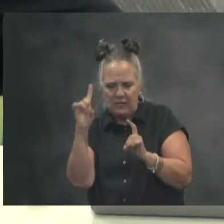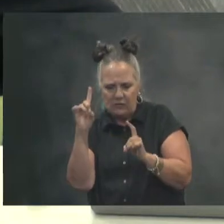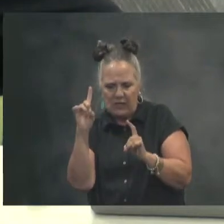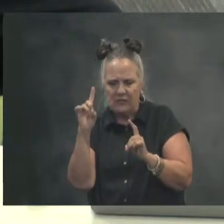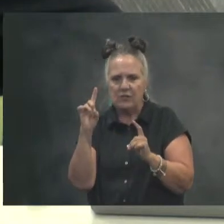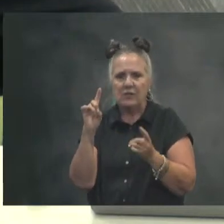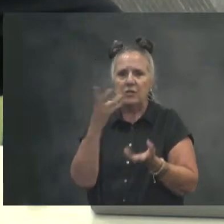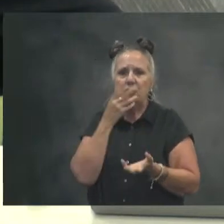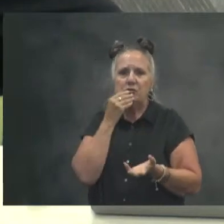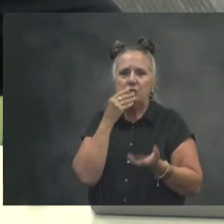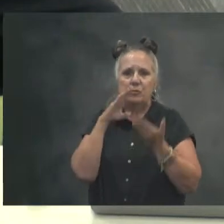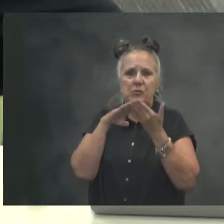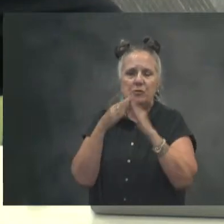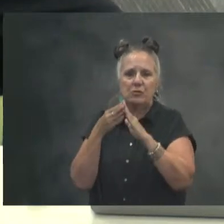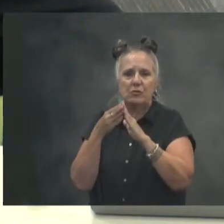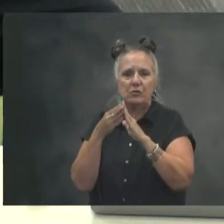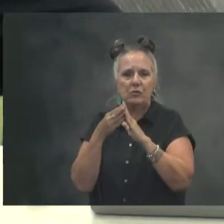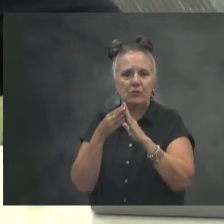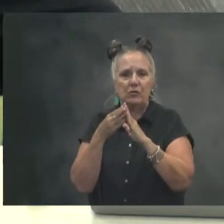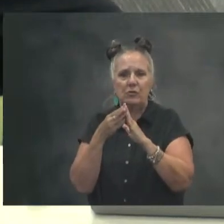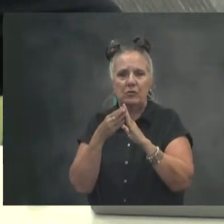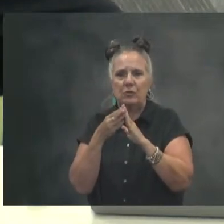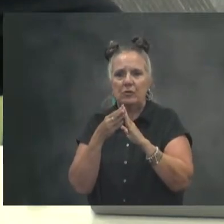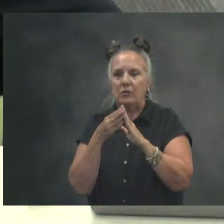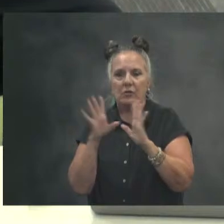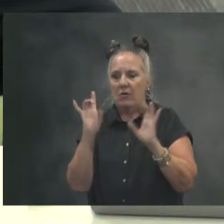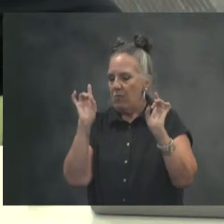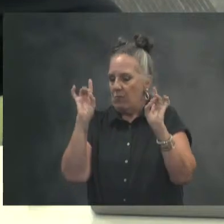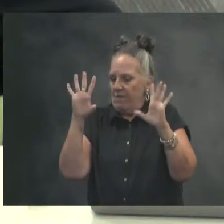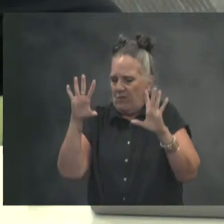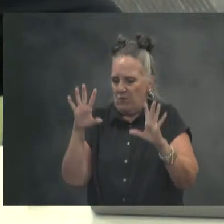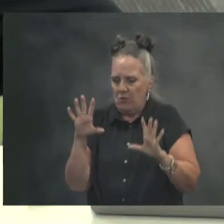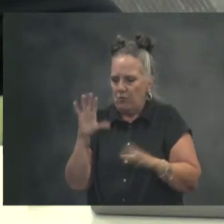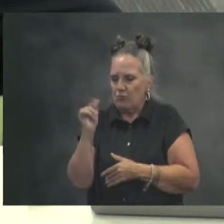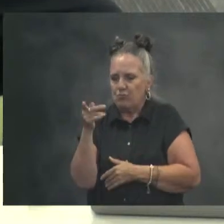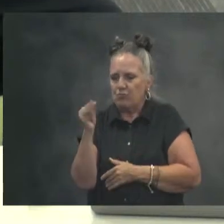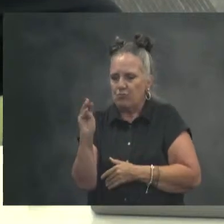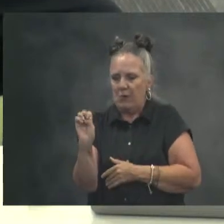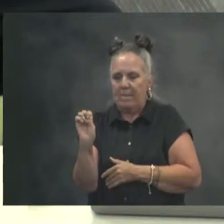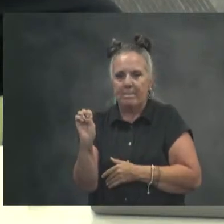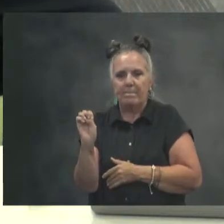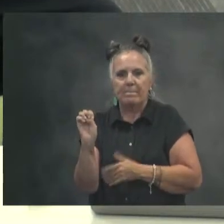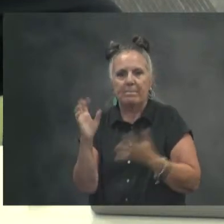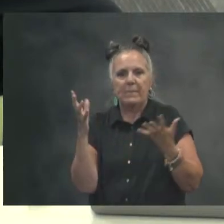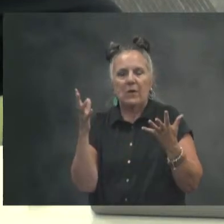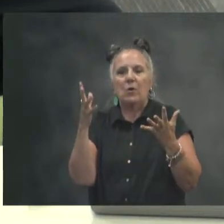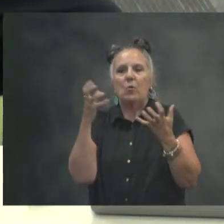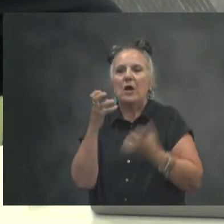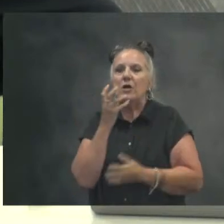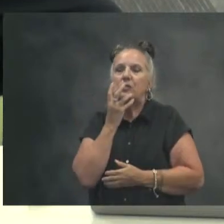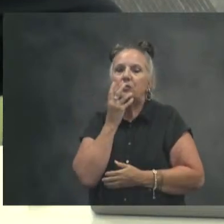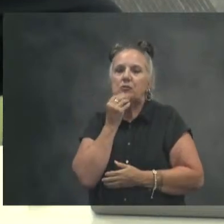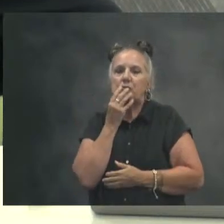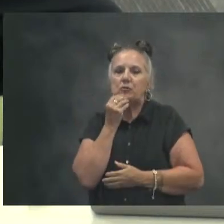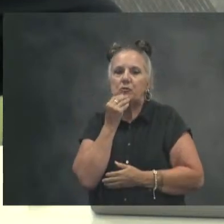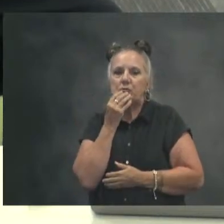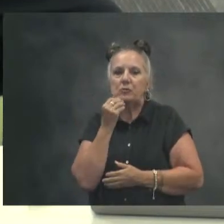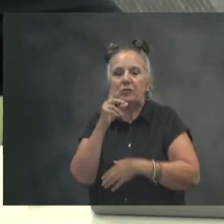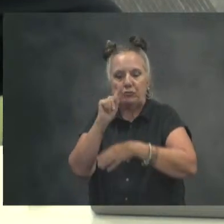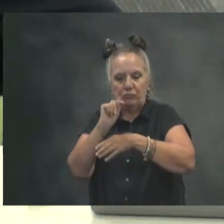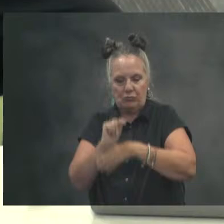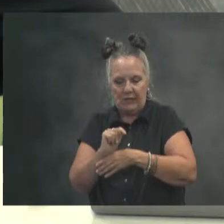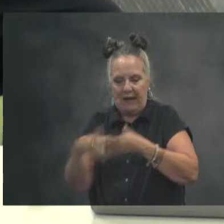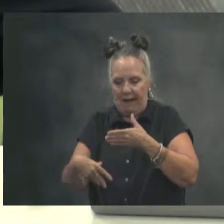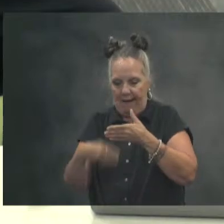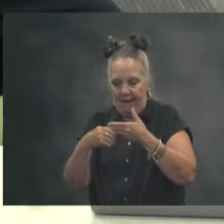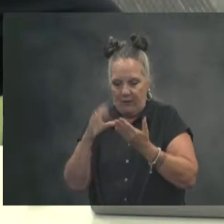community says that this is the most horrific war crime committed, and they want they want Jewish contributions to be added to